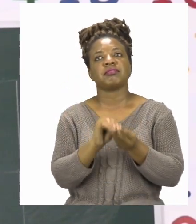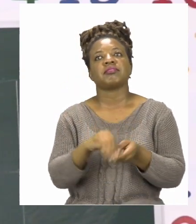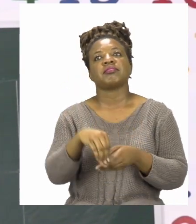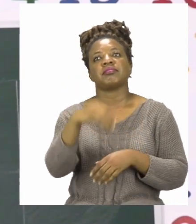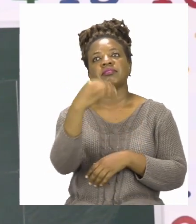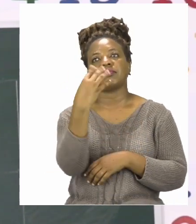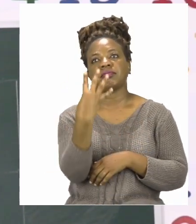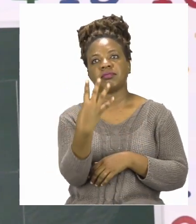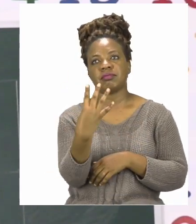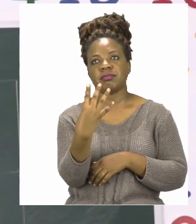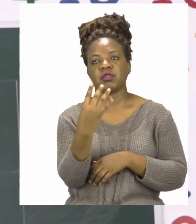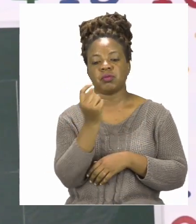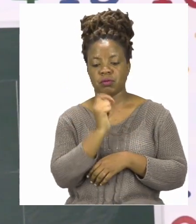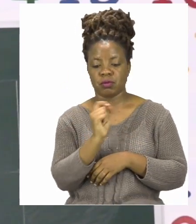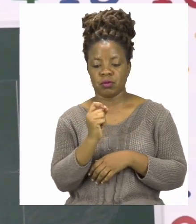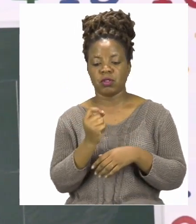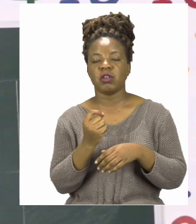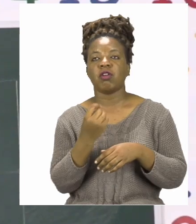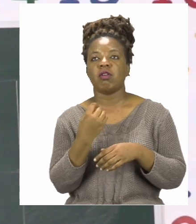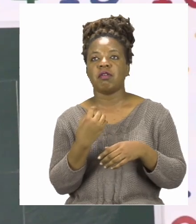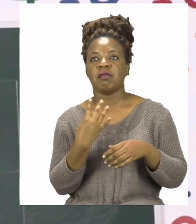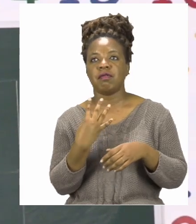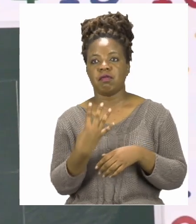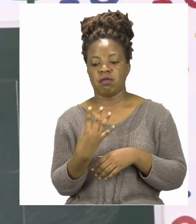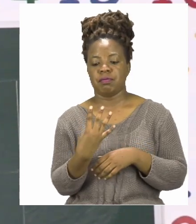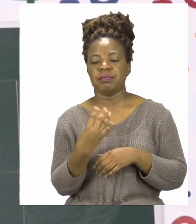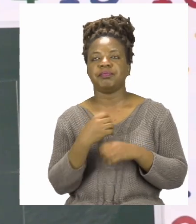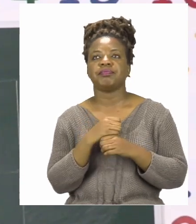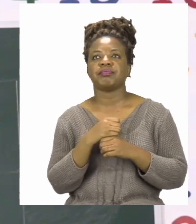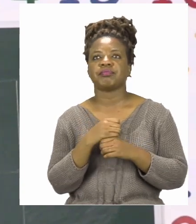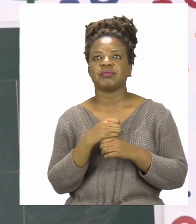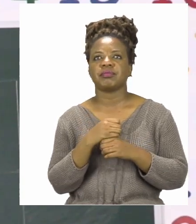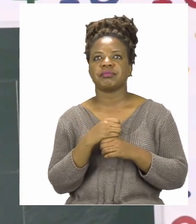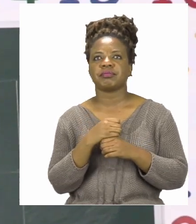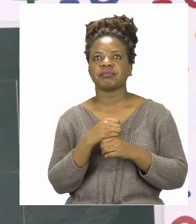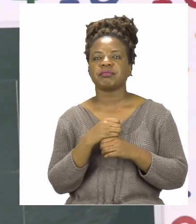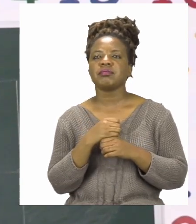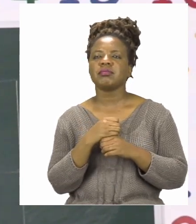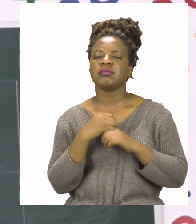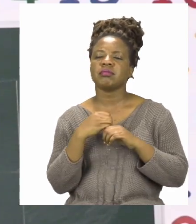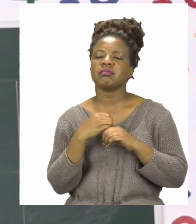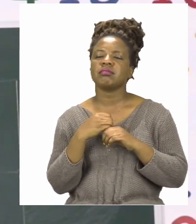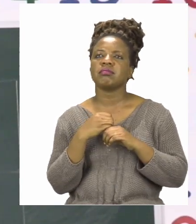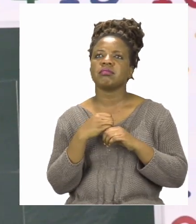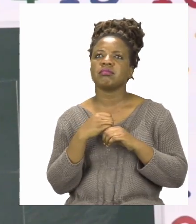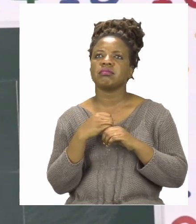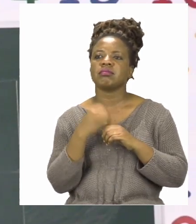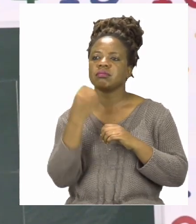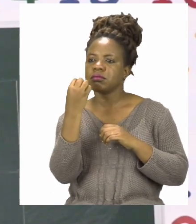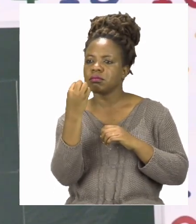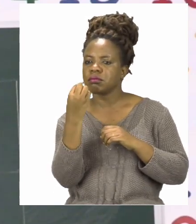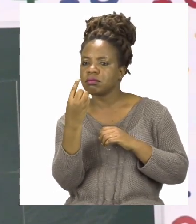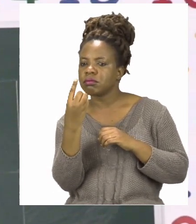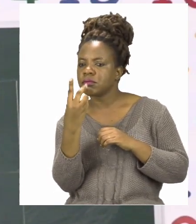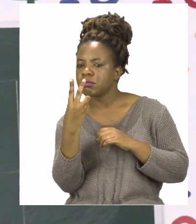our model. But it's not asking us how many we have altogether. It's asking us